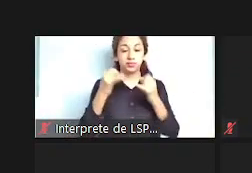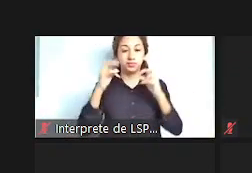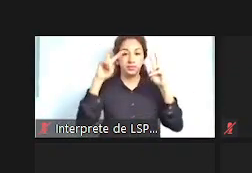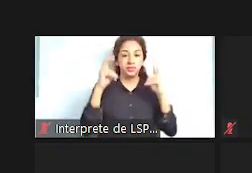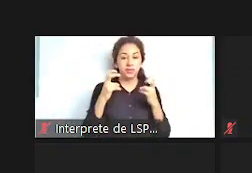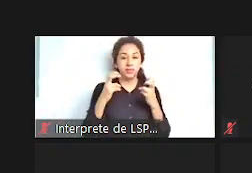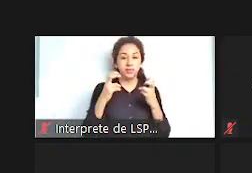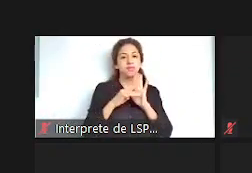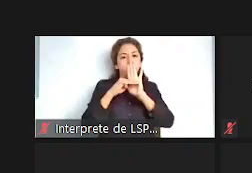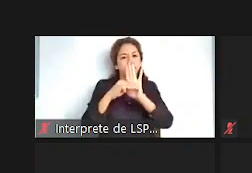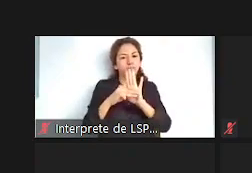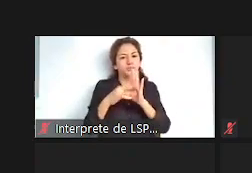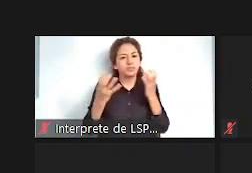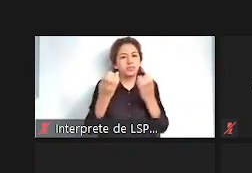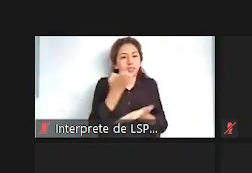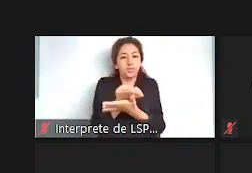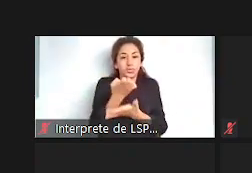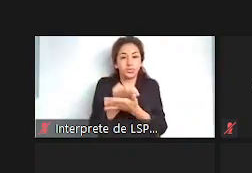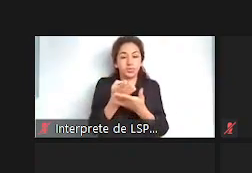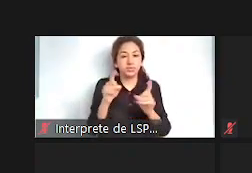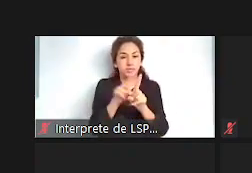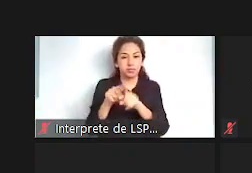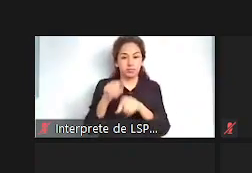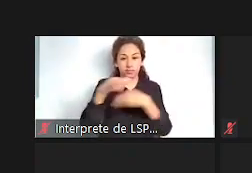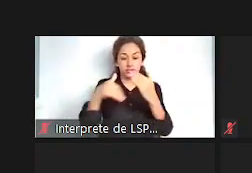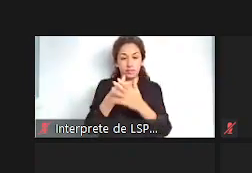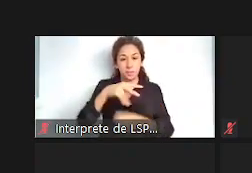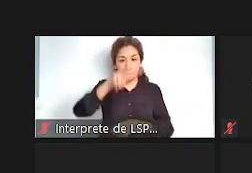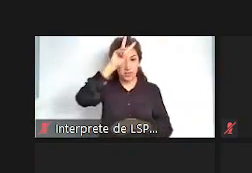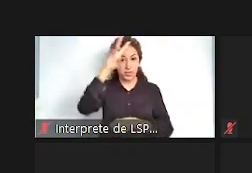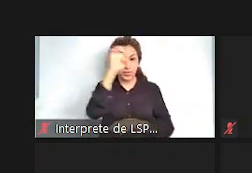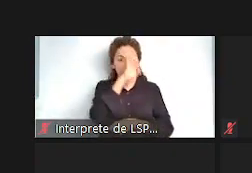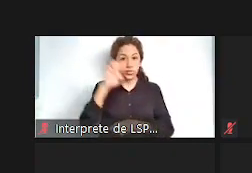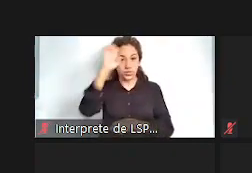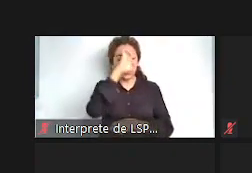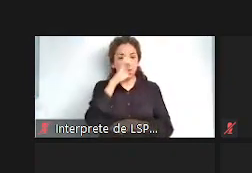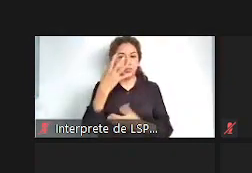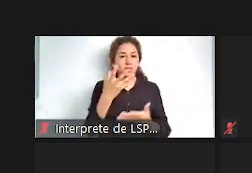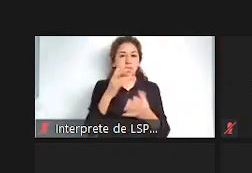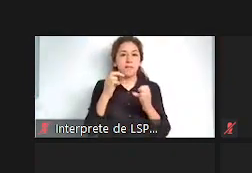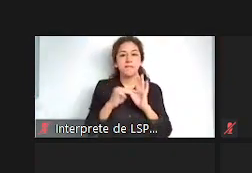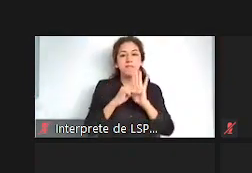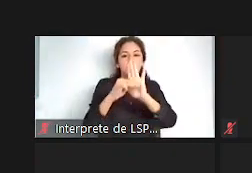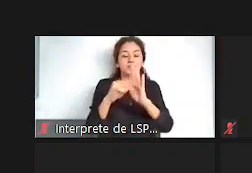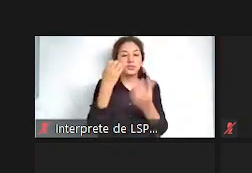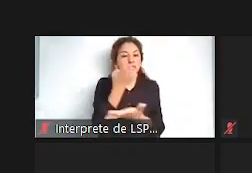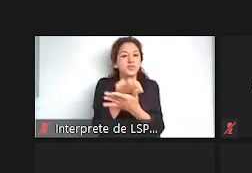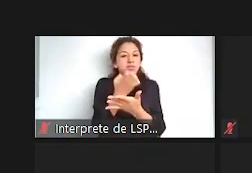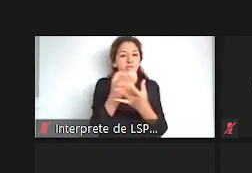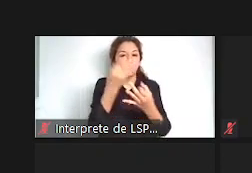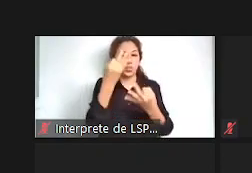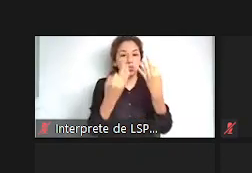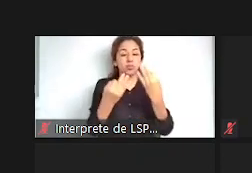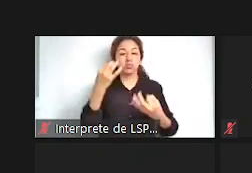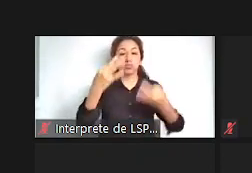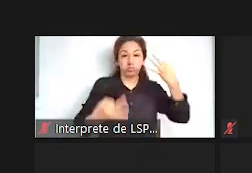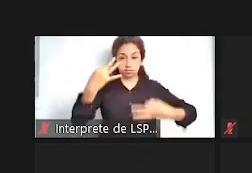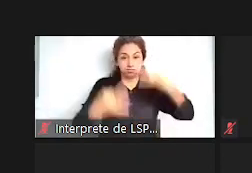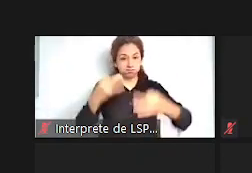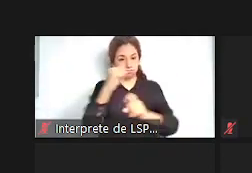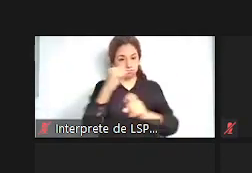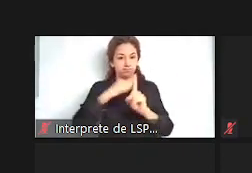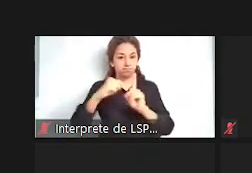model that we propose and that we all share basically with peru and with the region from europe is an economic model where